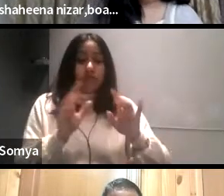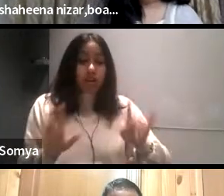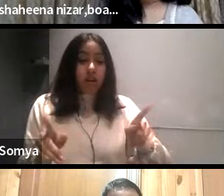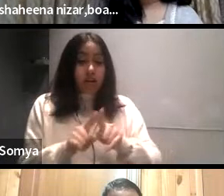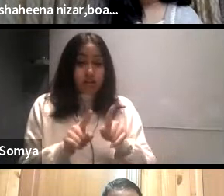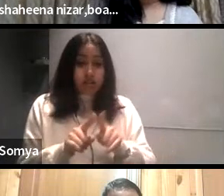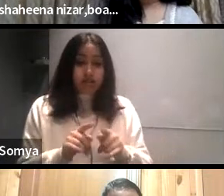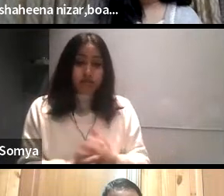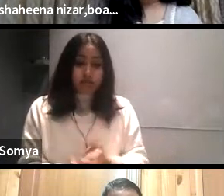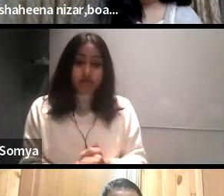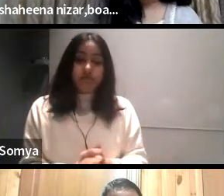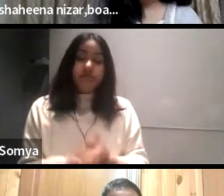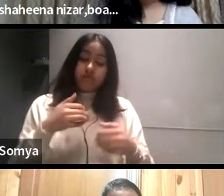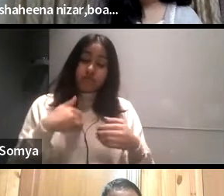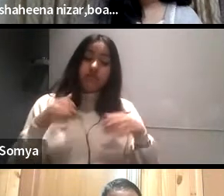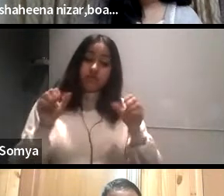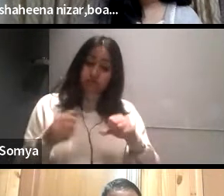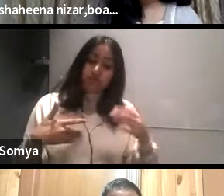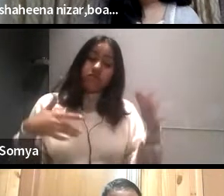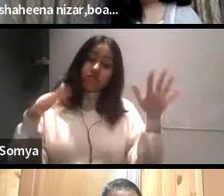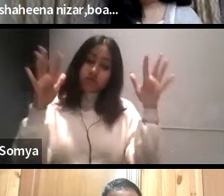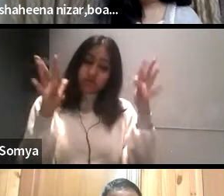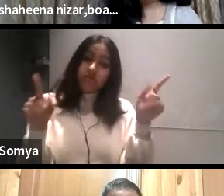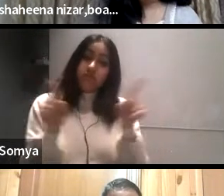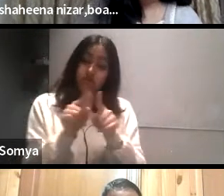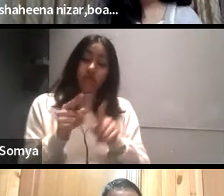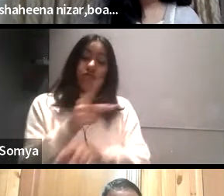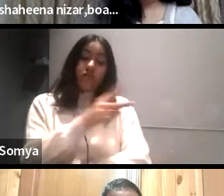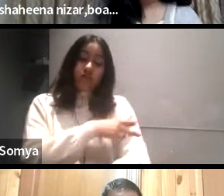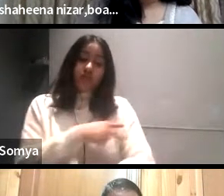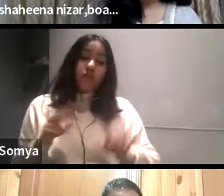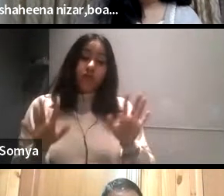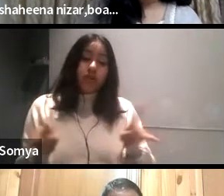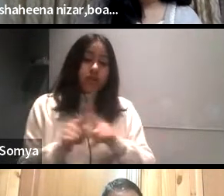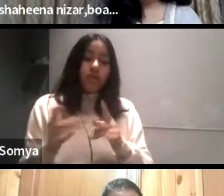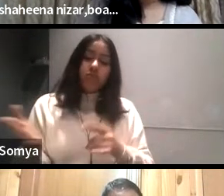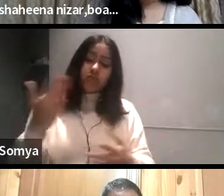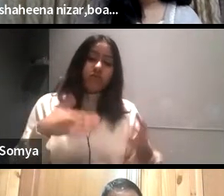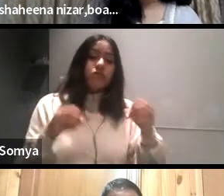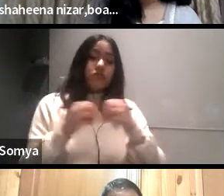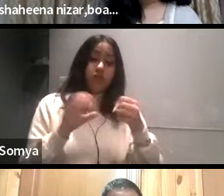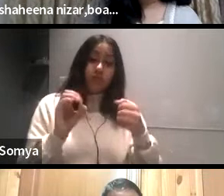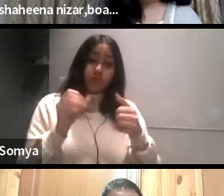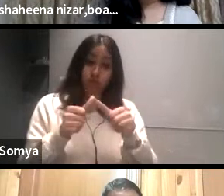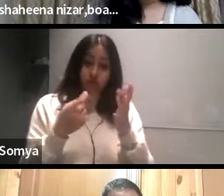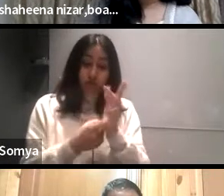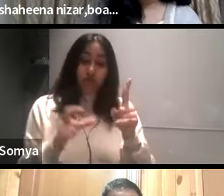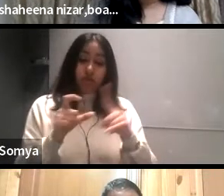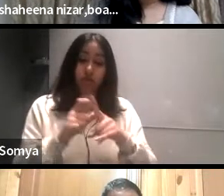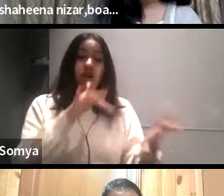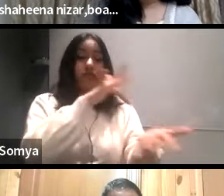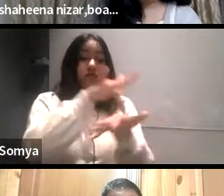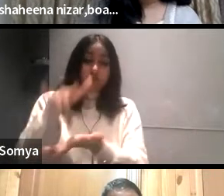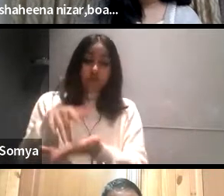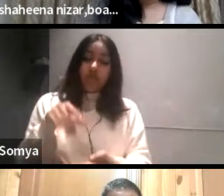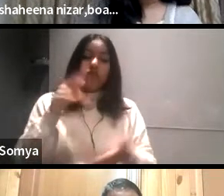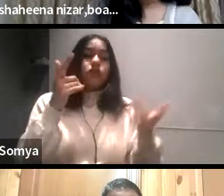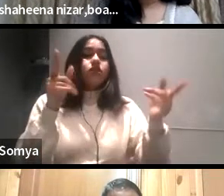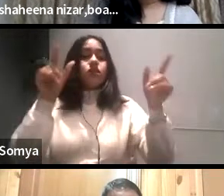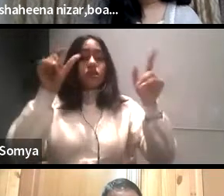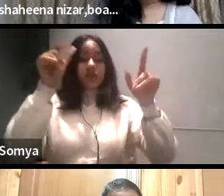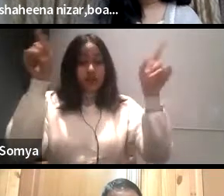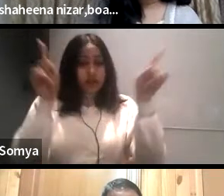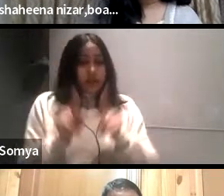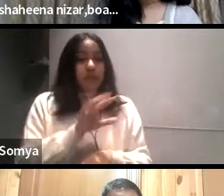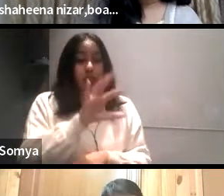should really appreciate that the Accenture volunteers have come on board from different locations in India, and they were mentoring